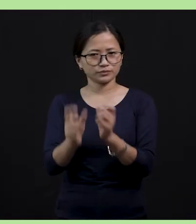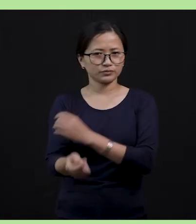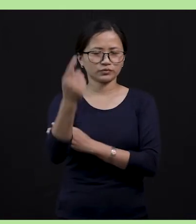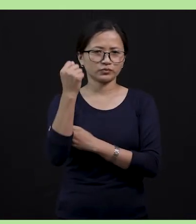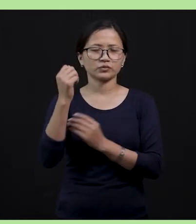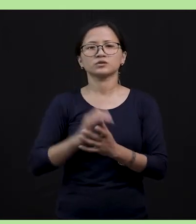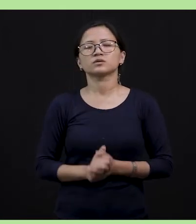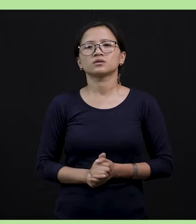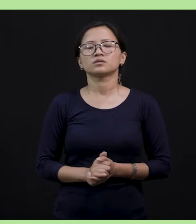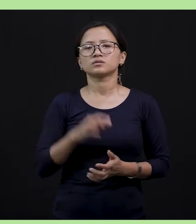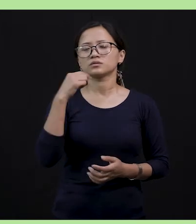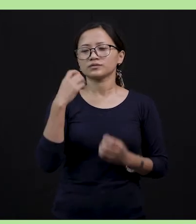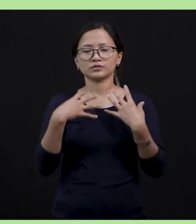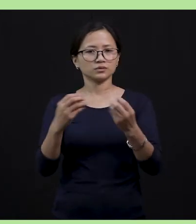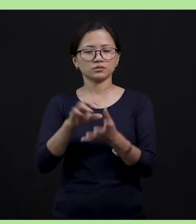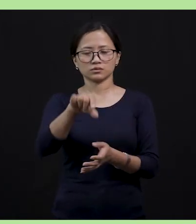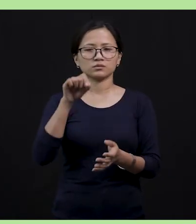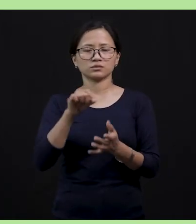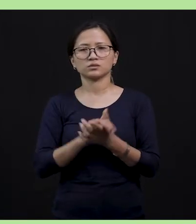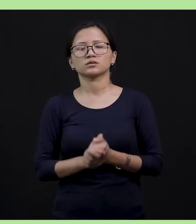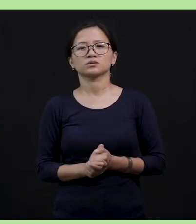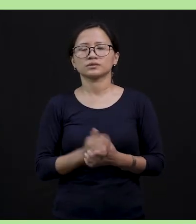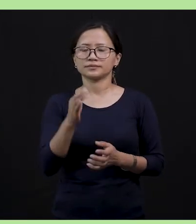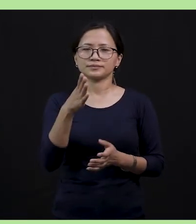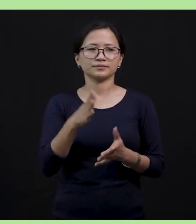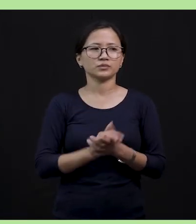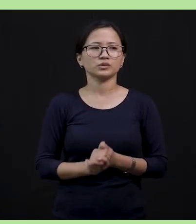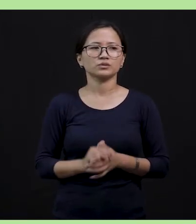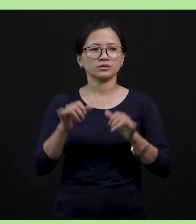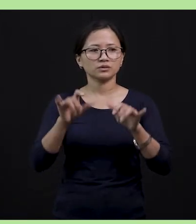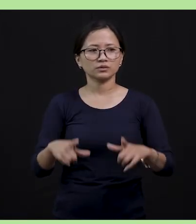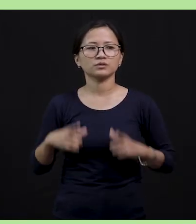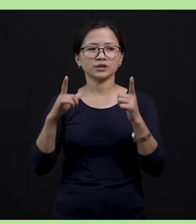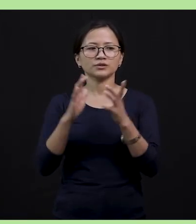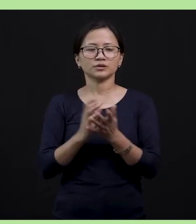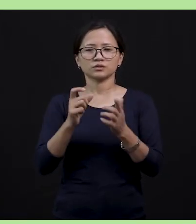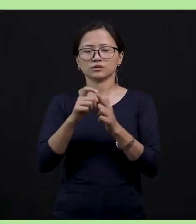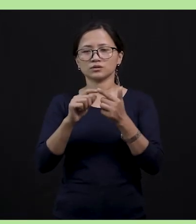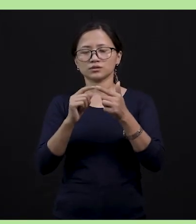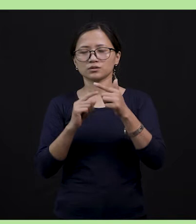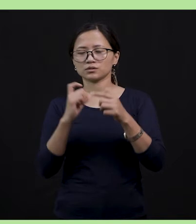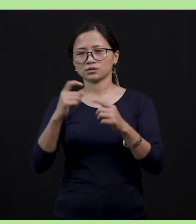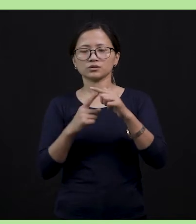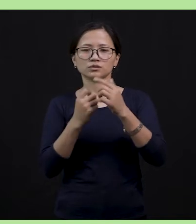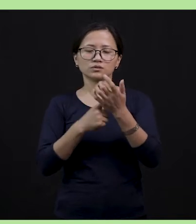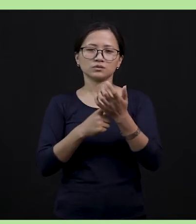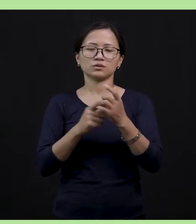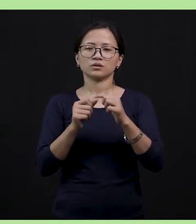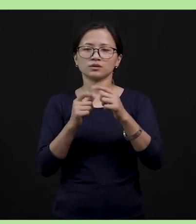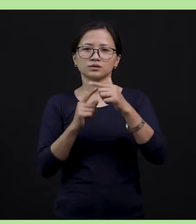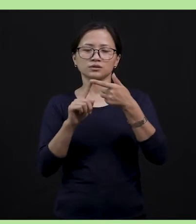choose who you want, then you are living in a dictatorship. We cannot set up a democratic government without having